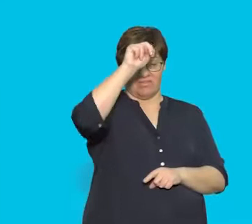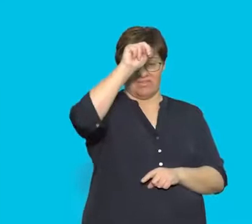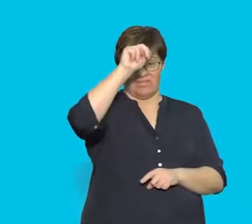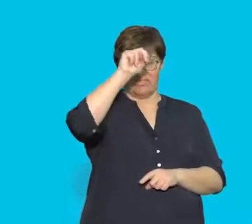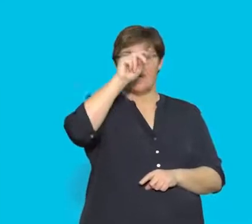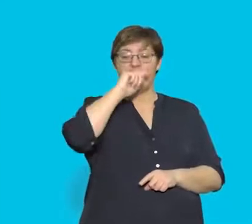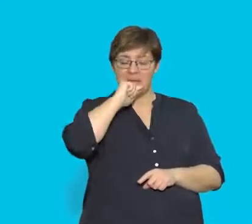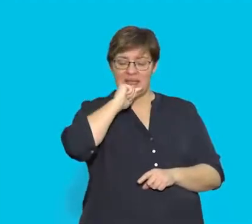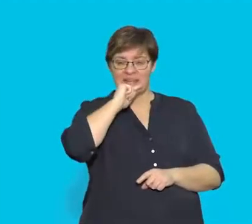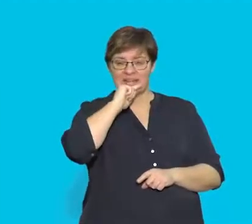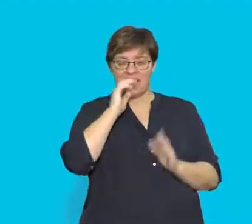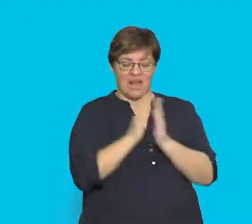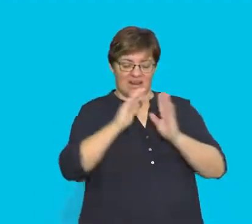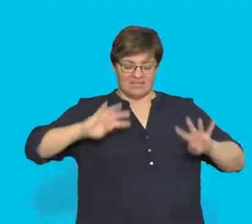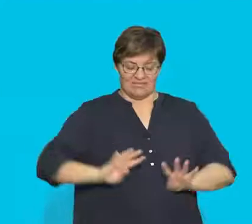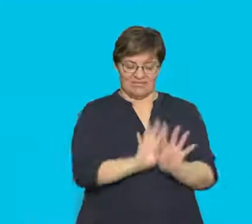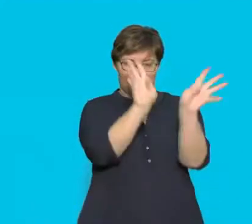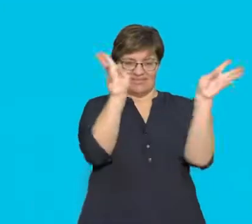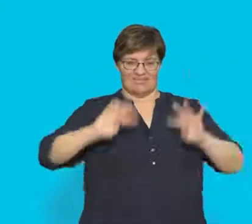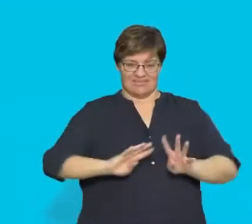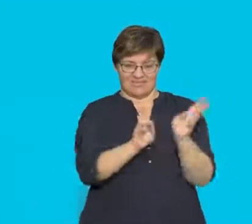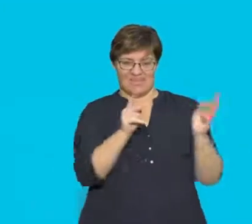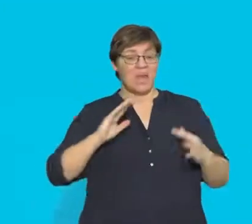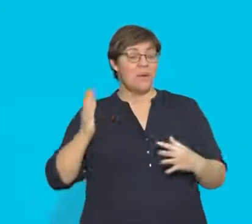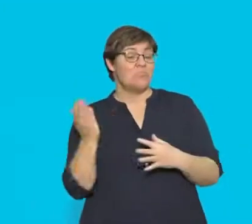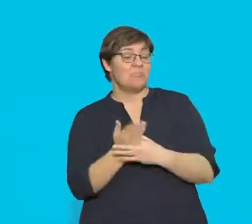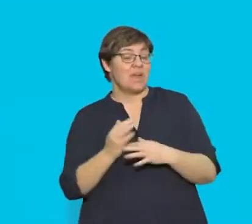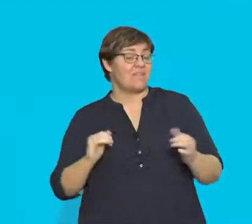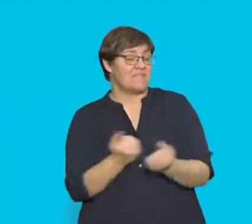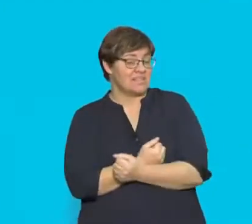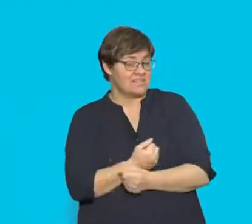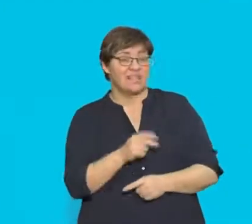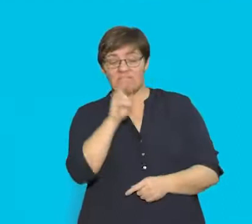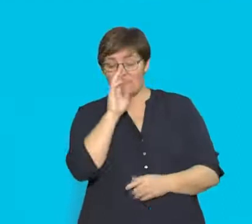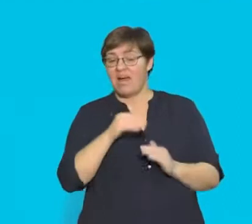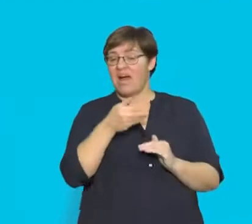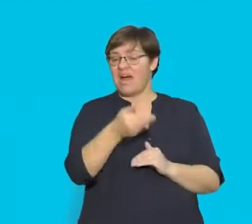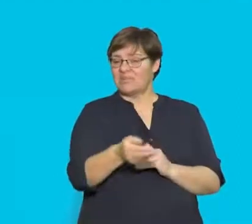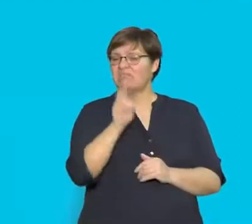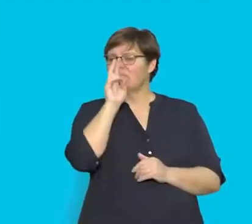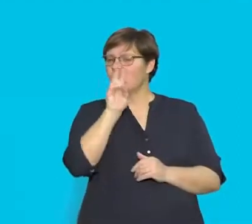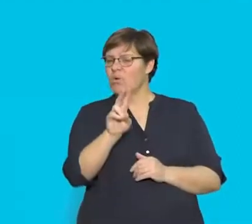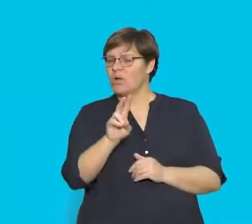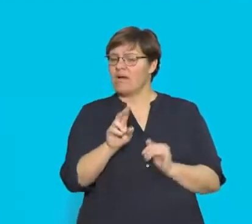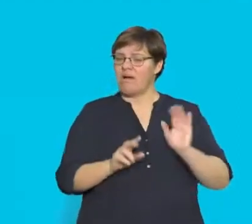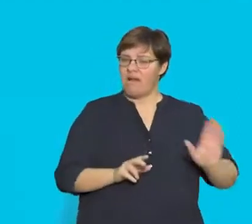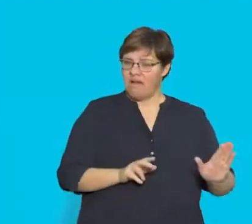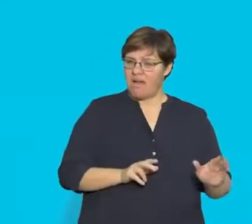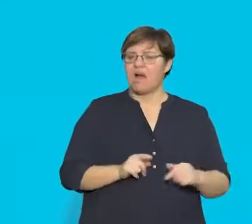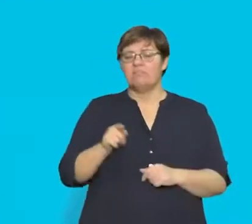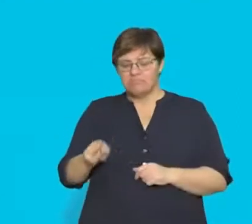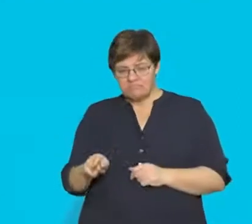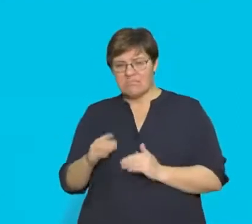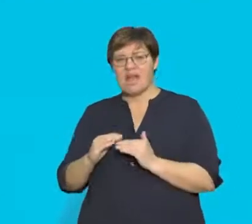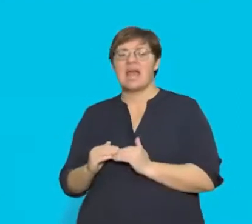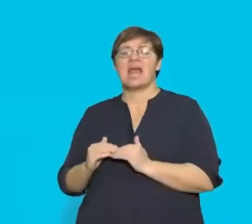it's formed this electromagnet. Let's take a quick break, and after this, we're going to see what we can do